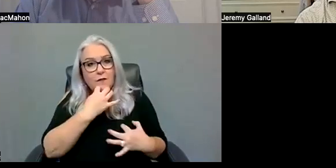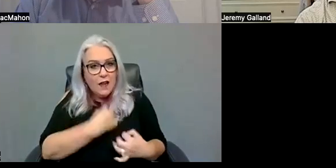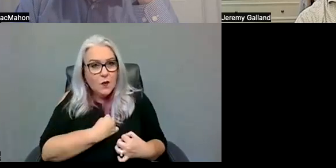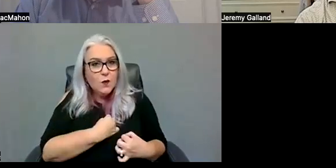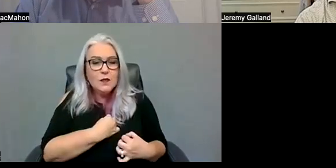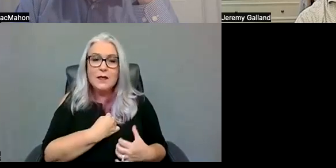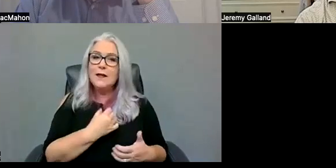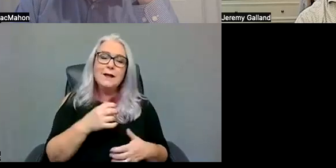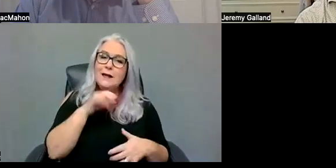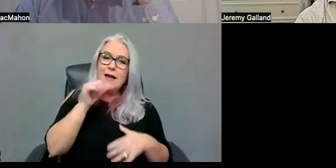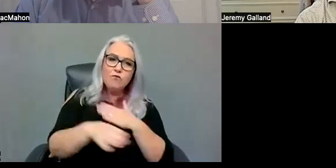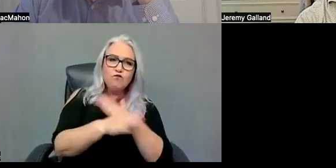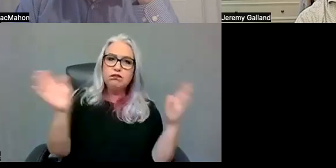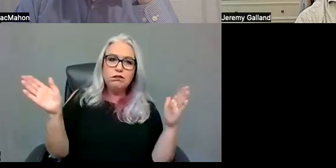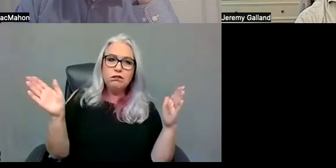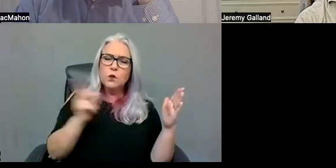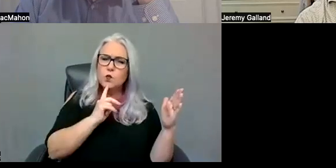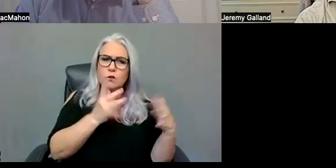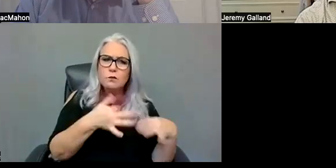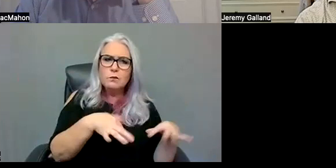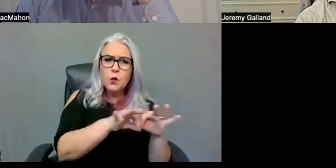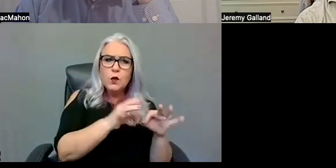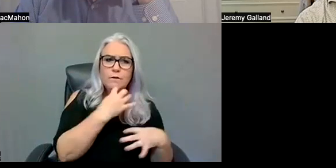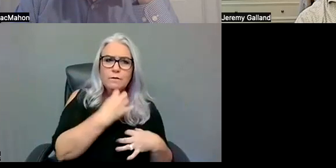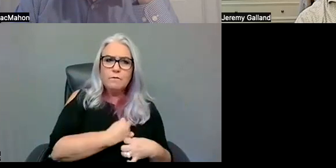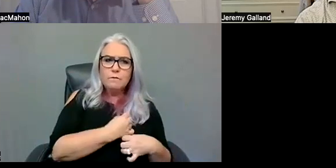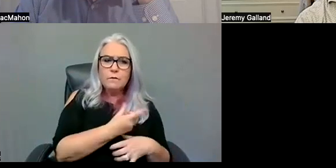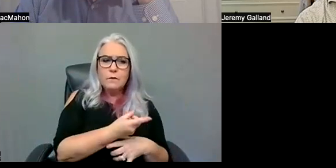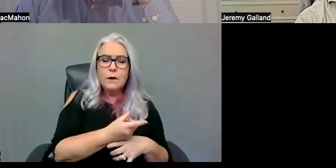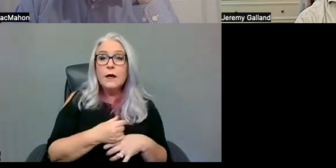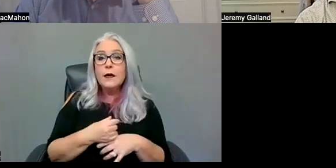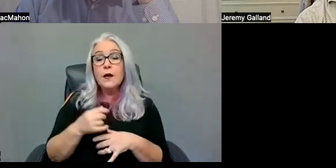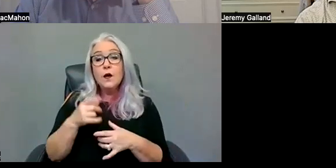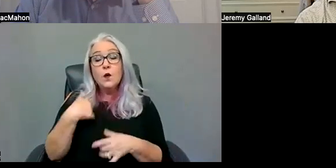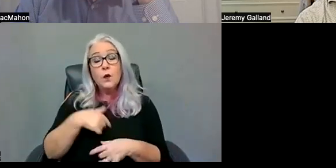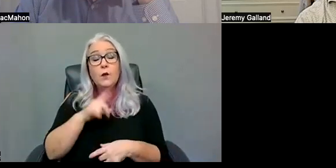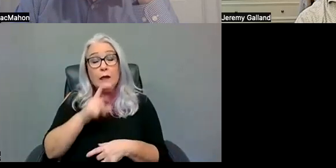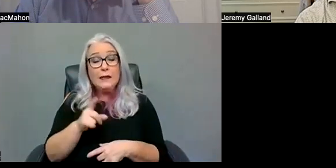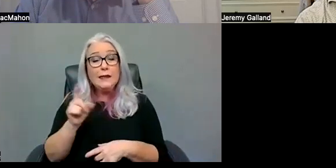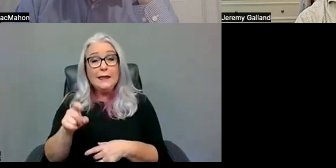they're not generic. And we really need to